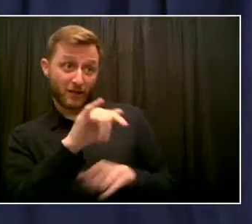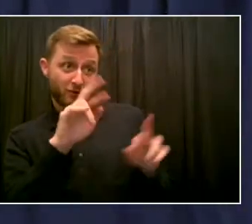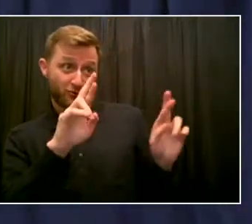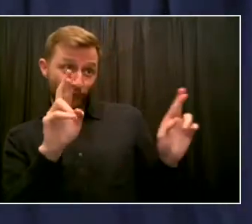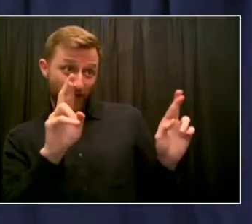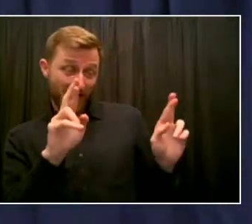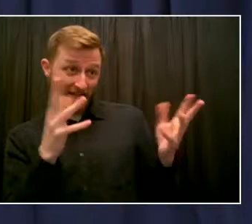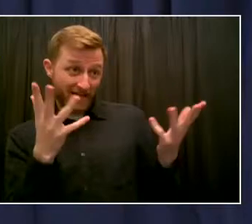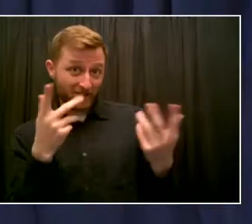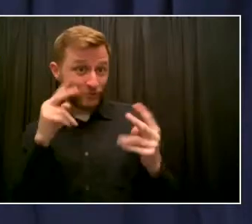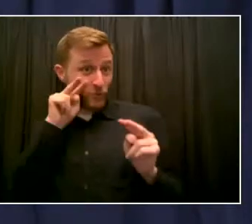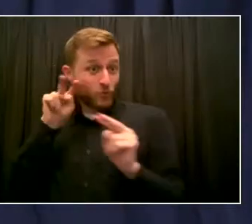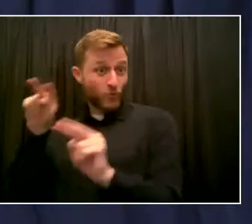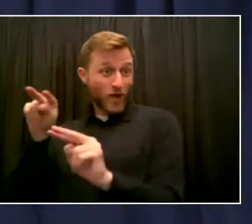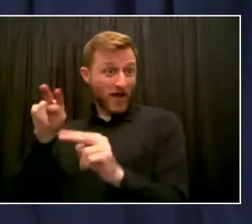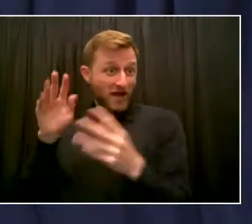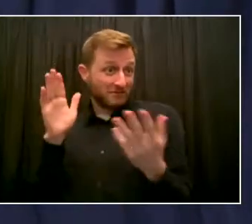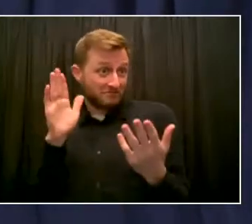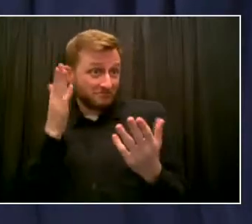seem that hard.